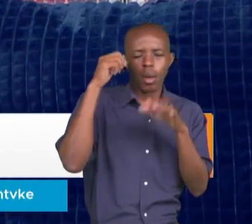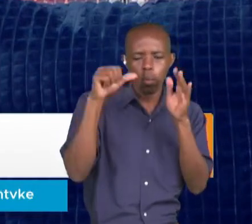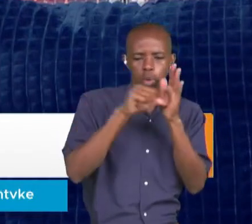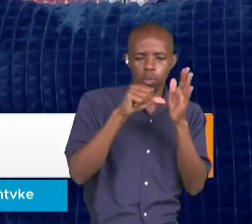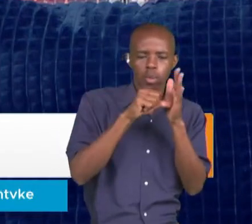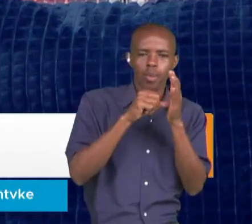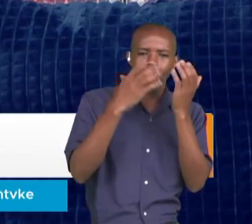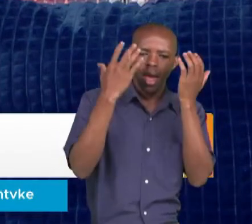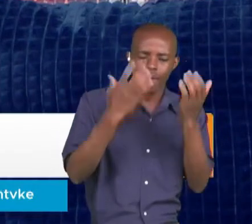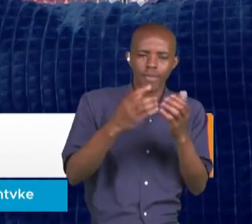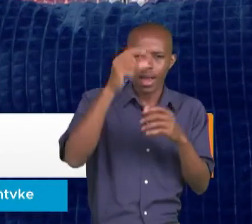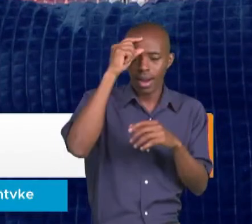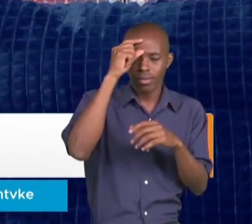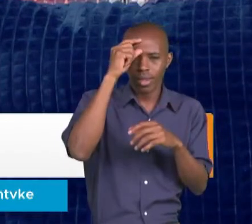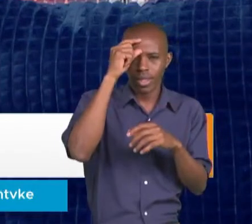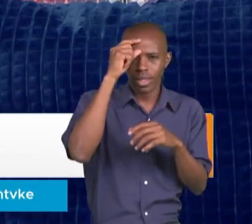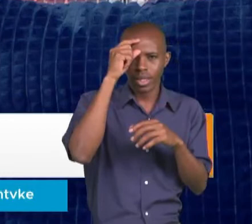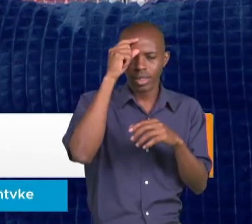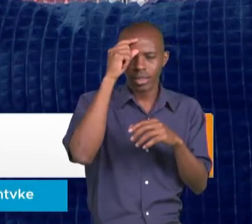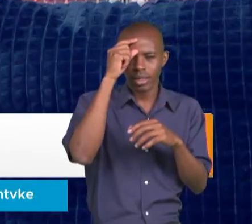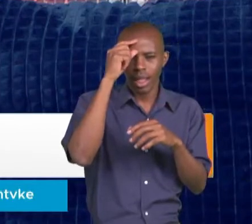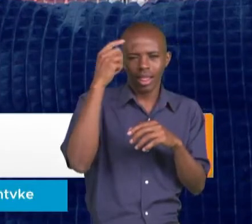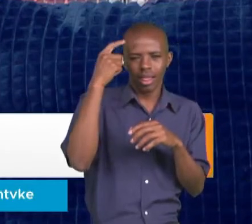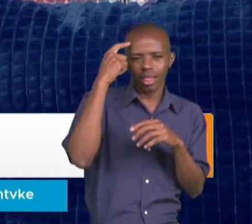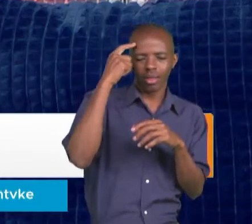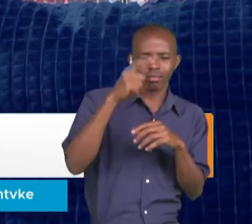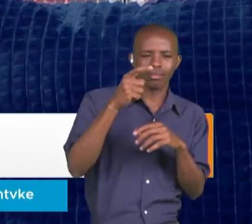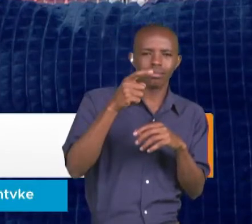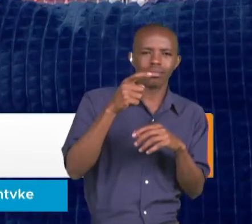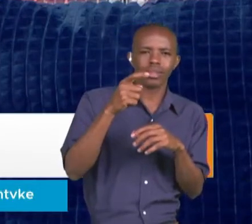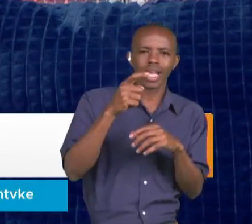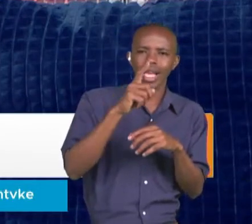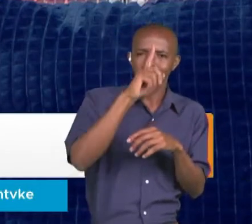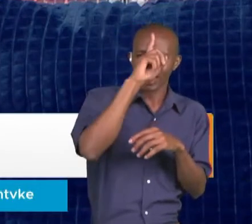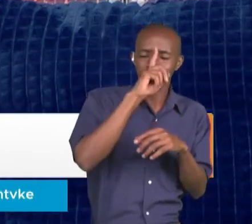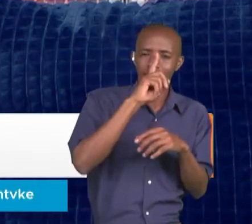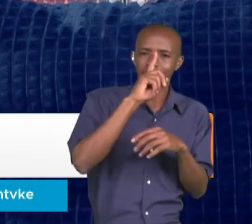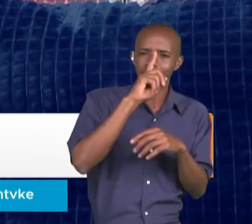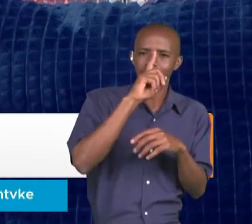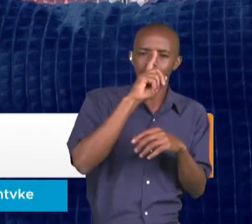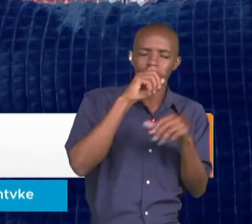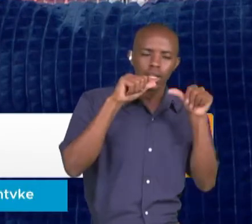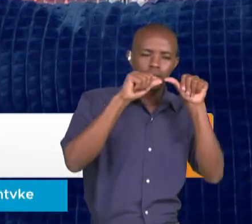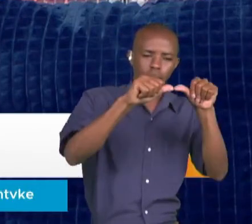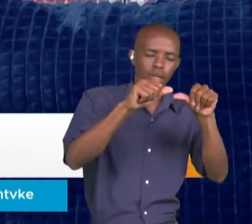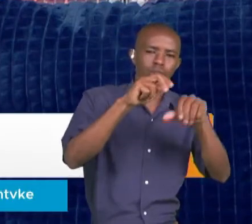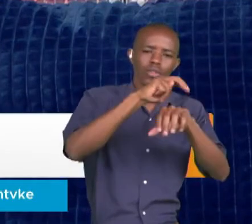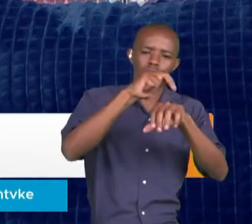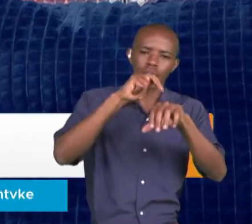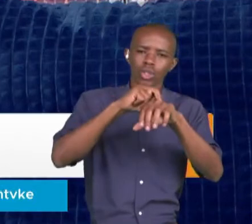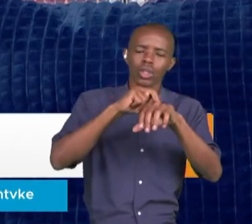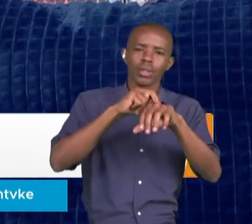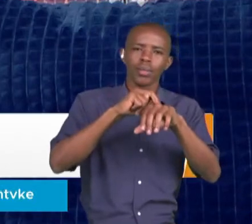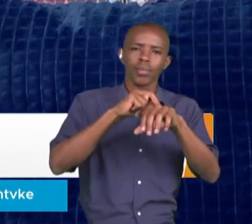and the fact that the government looks like it's giving this thing that is of serious impetus to the stability of this nation, a cold